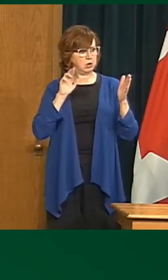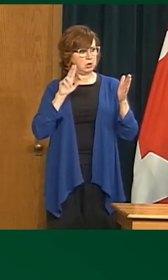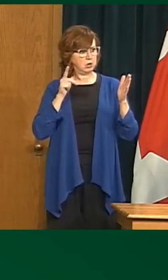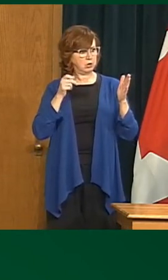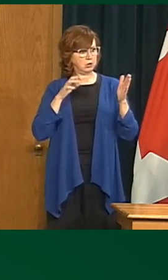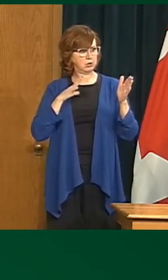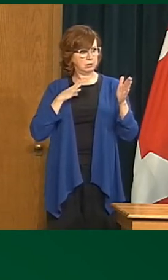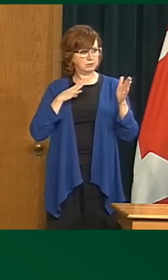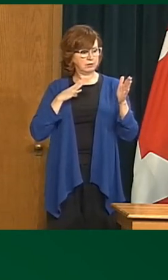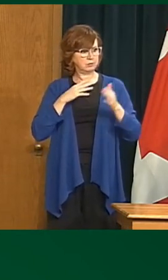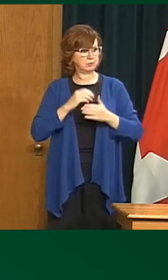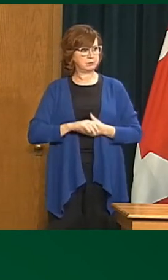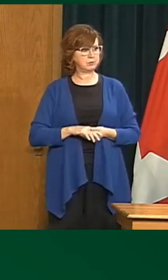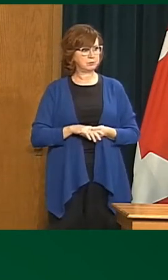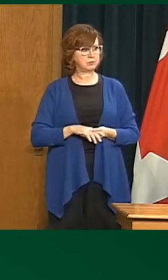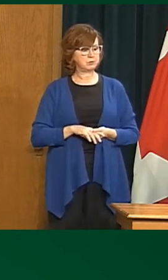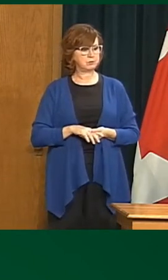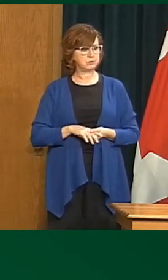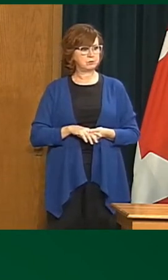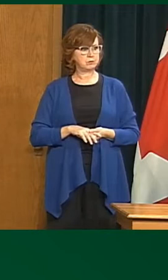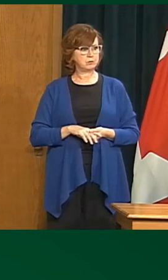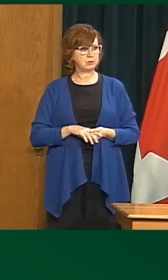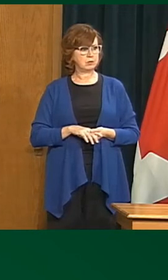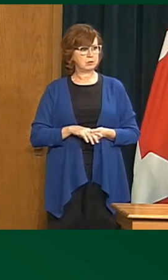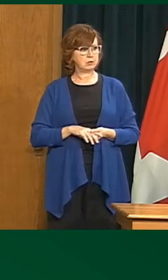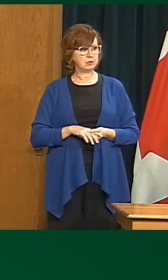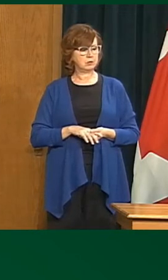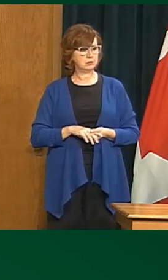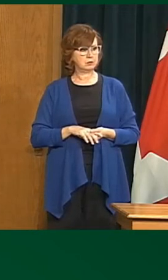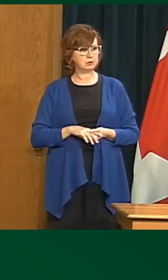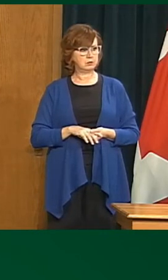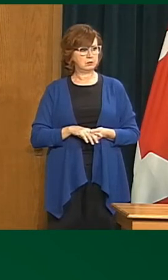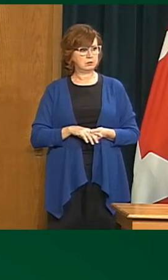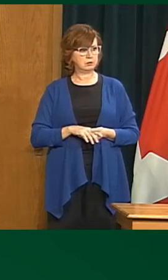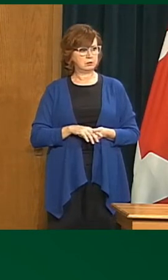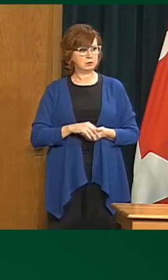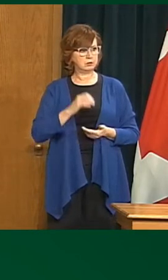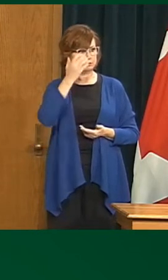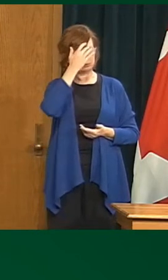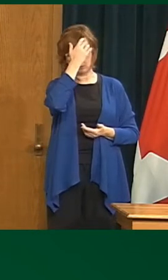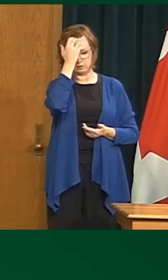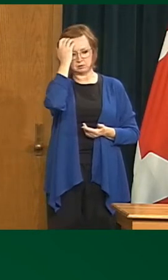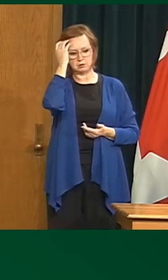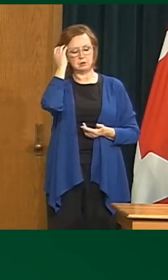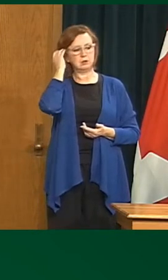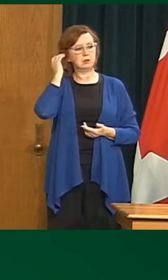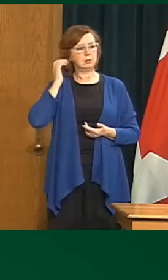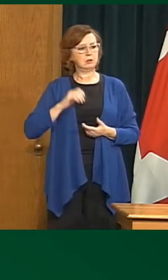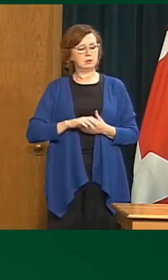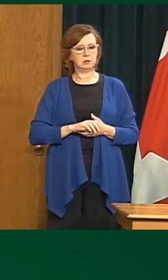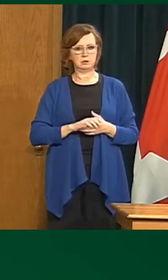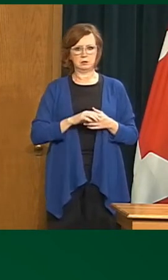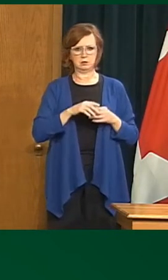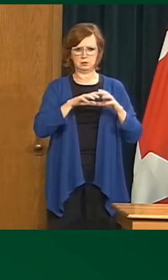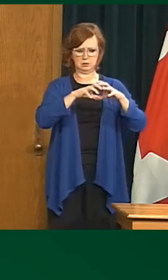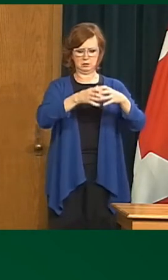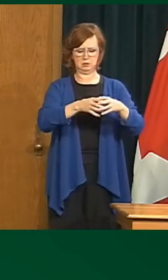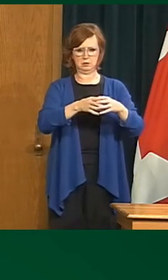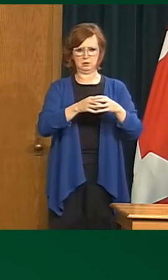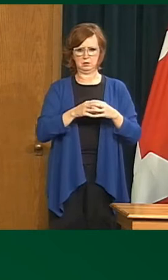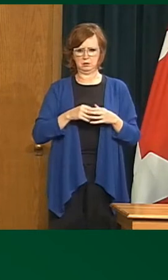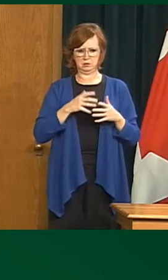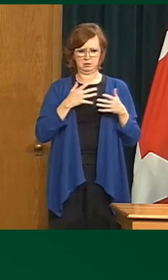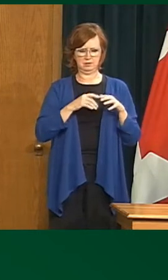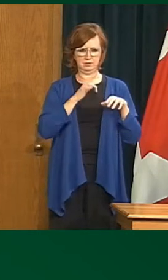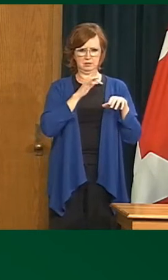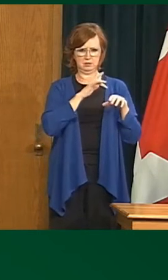so first off, how can we, 200 is only a fraction of the population of that